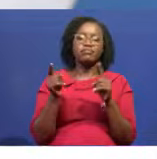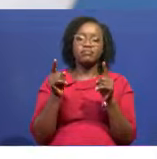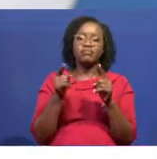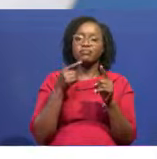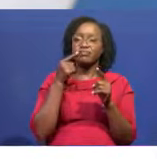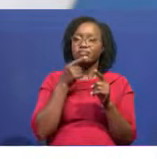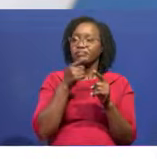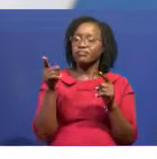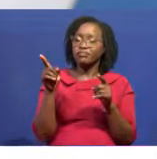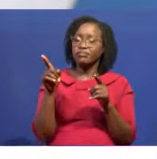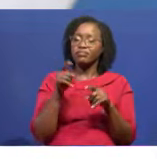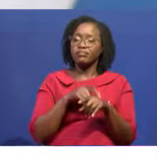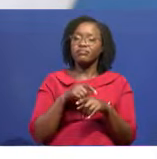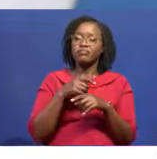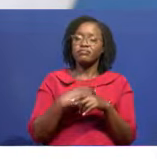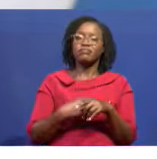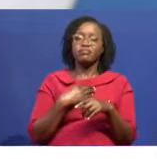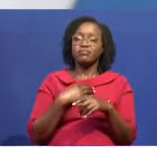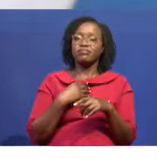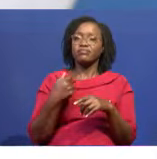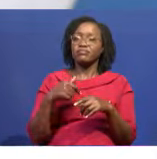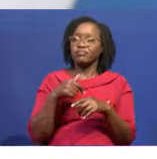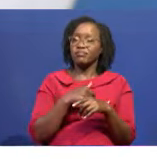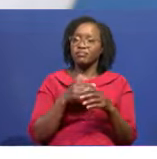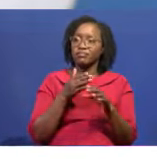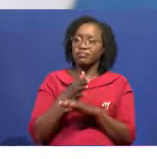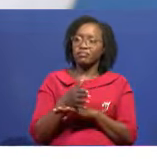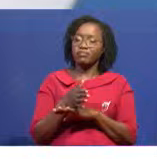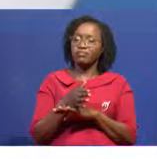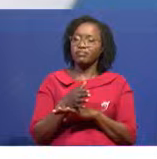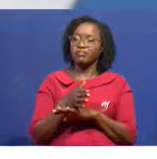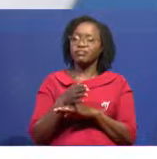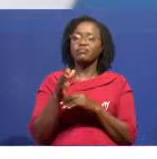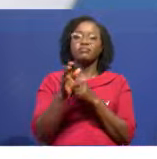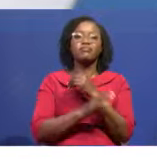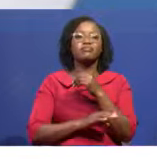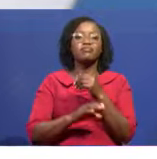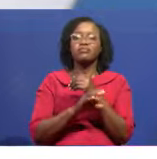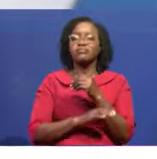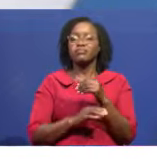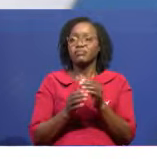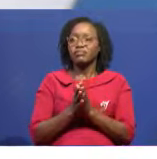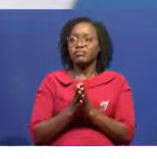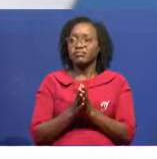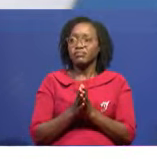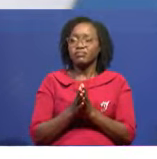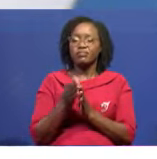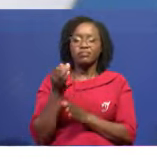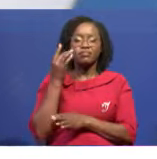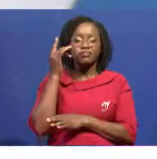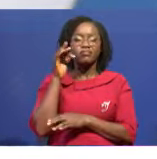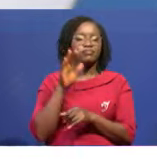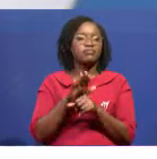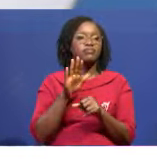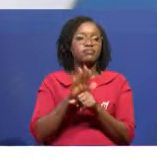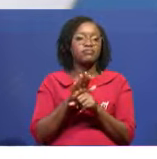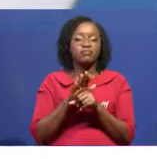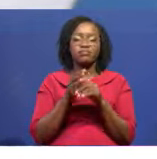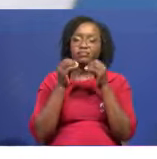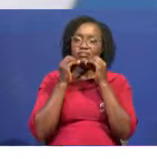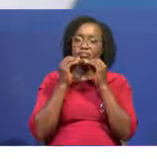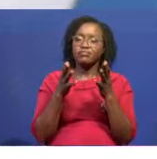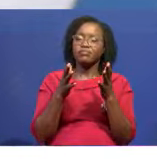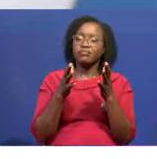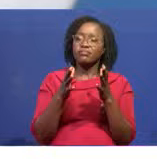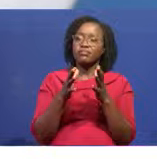you, as we were doing our visits across the country, we got to understand a lot of